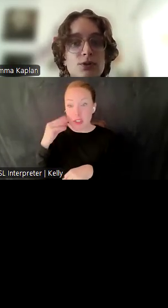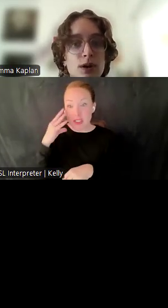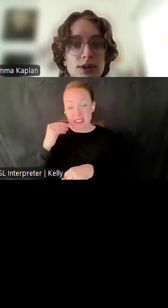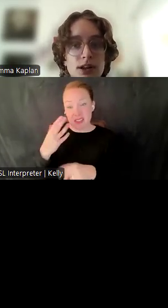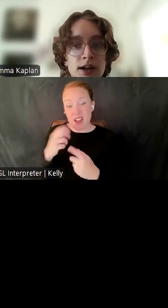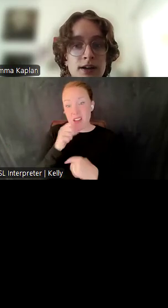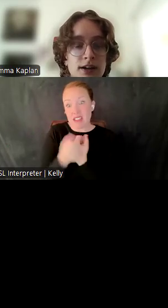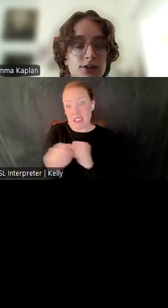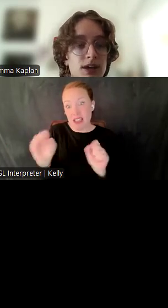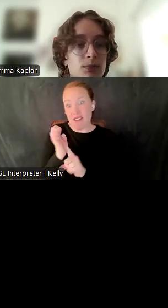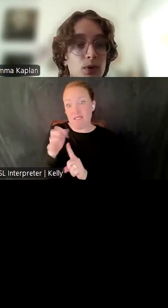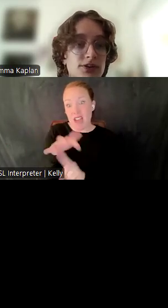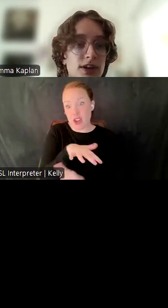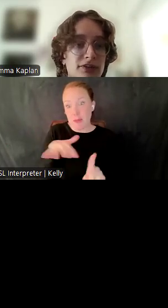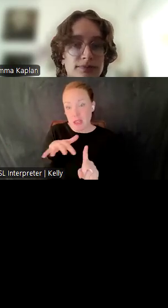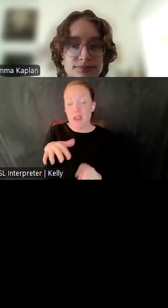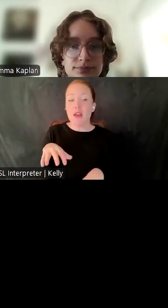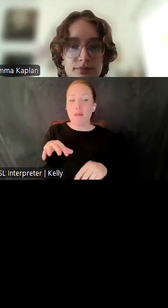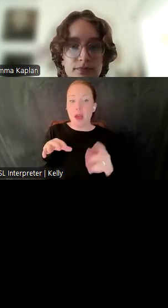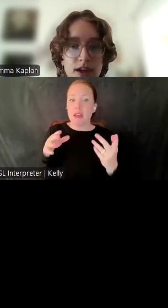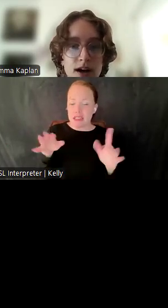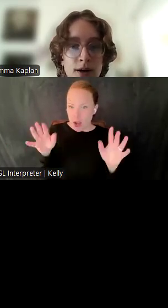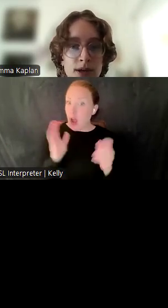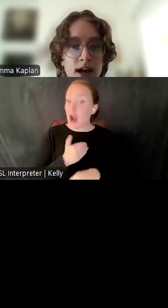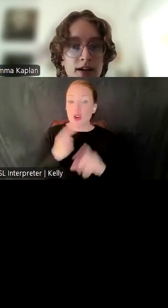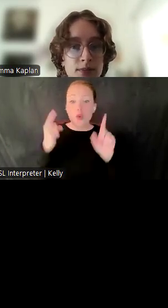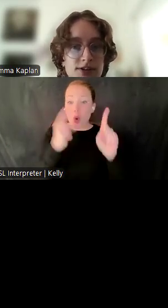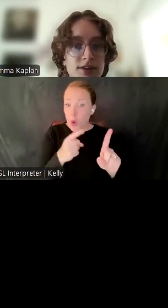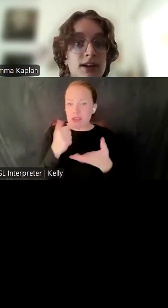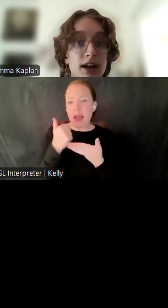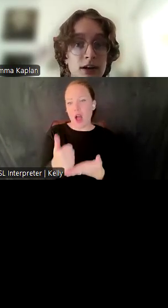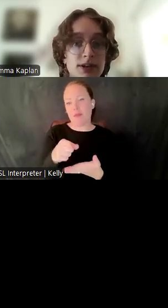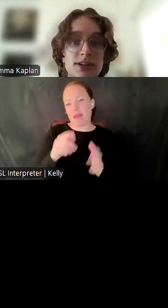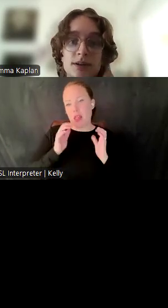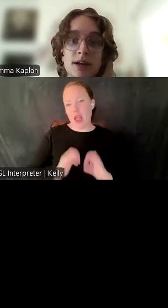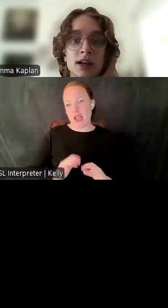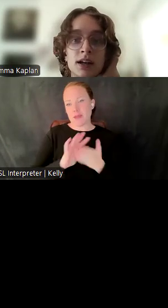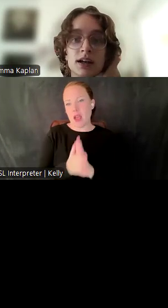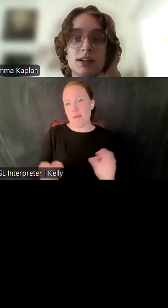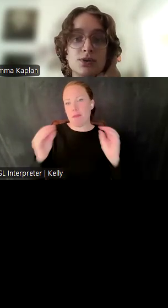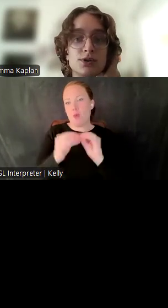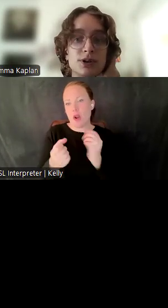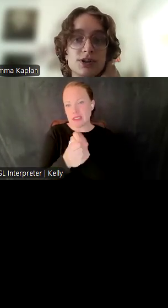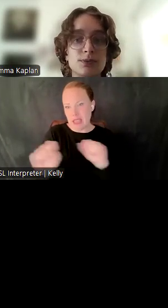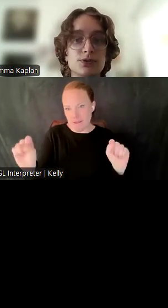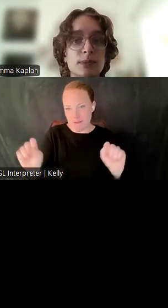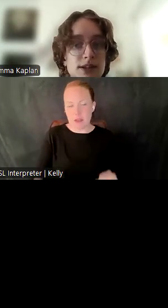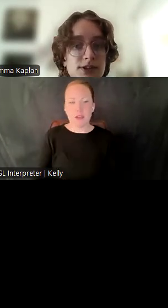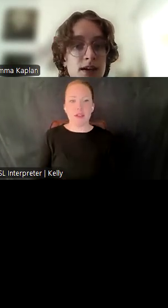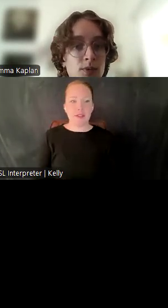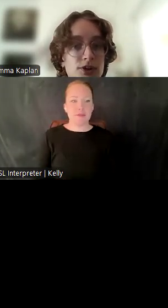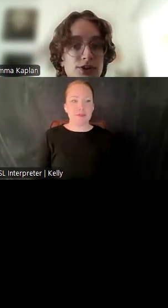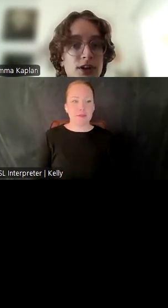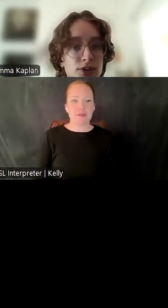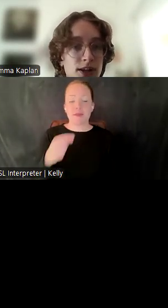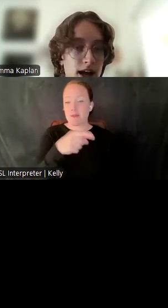is always to work with the client to being more safe. In economic safety planning, these goals and principles remain